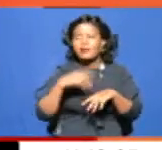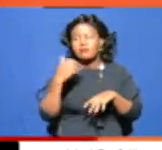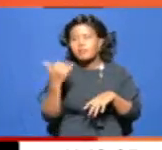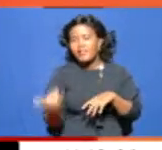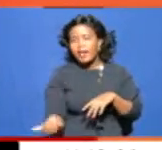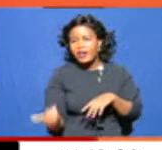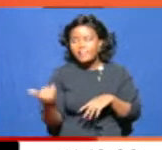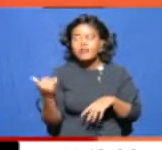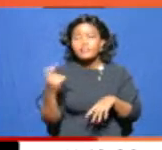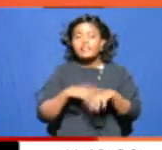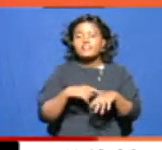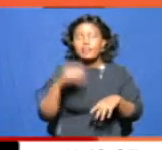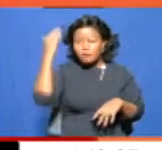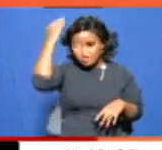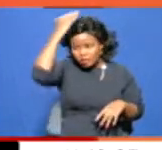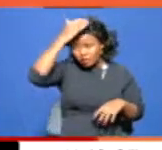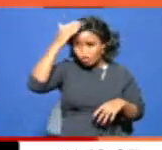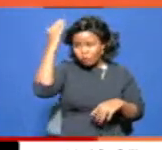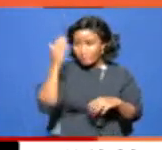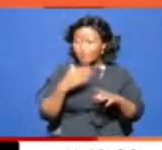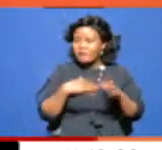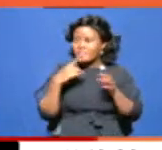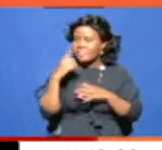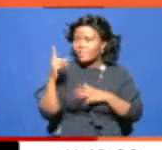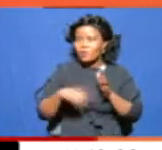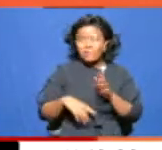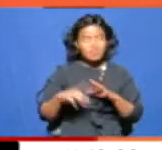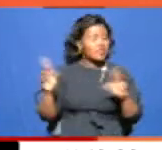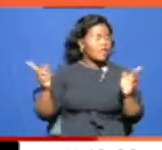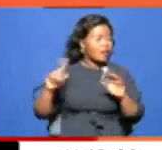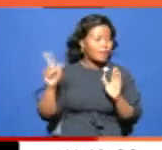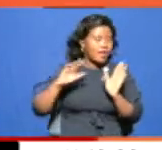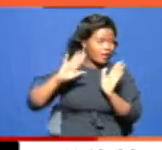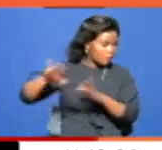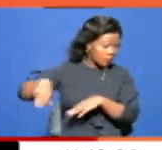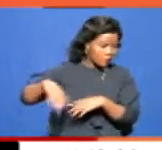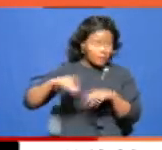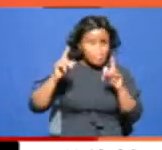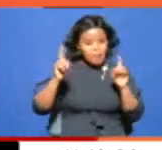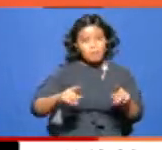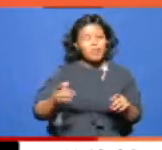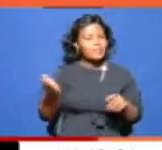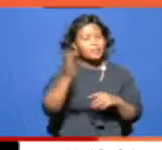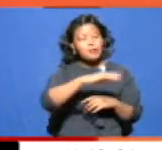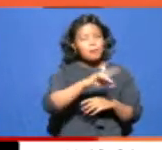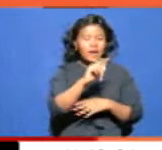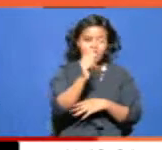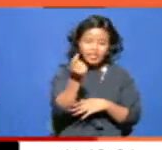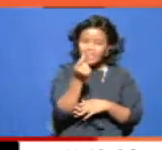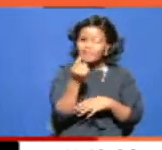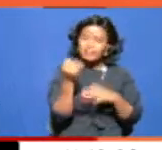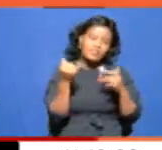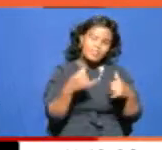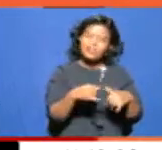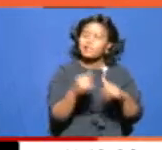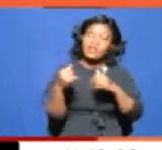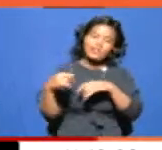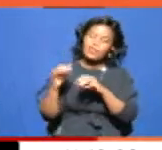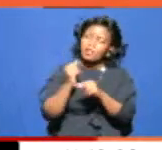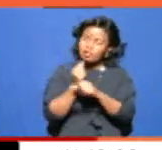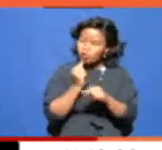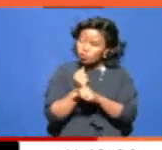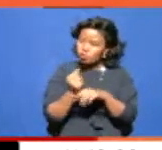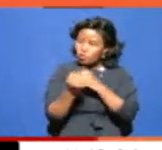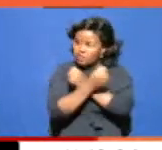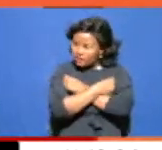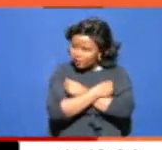just told myself, like, no, I have to go back in Kenya and try and, you know, do what I like. Mm-hmm. So I stayed in Dubai